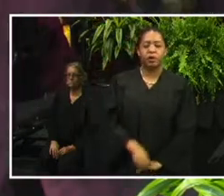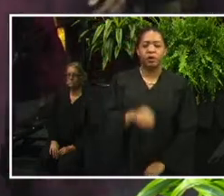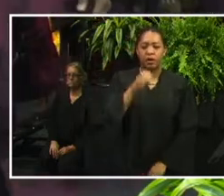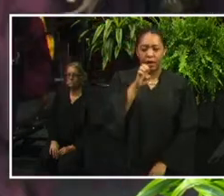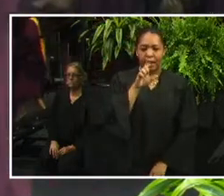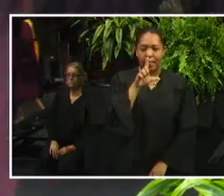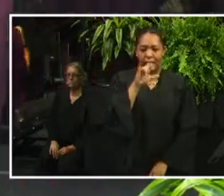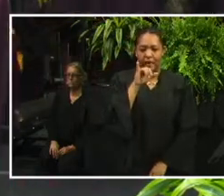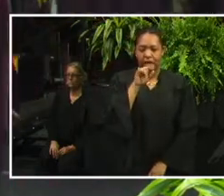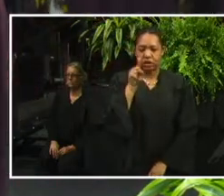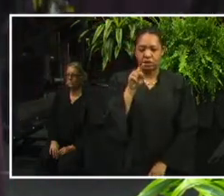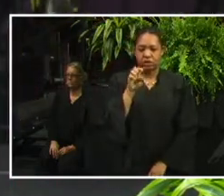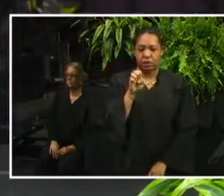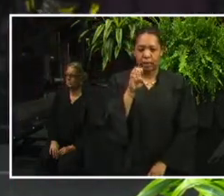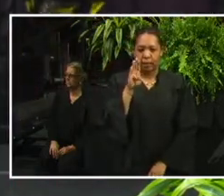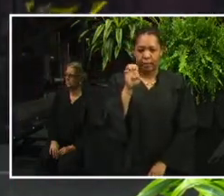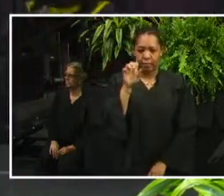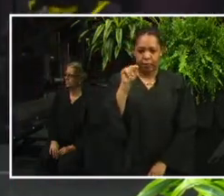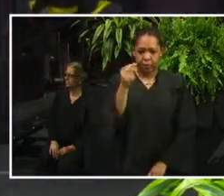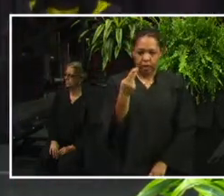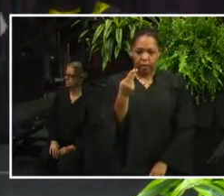Elizabeth Cecile Kogar.